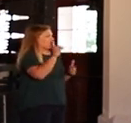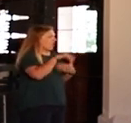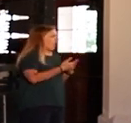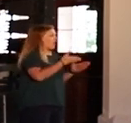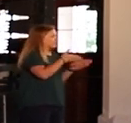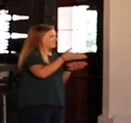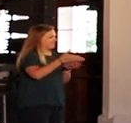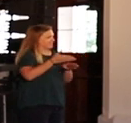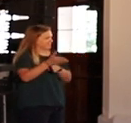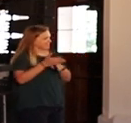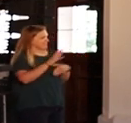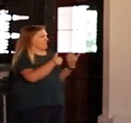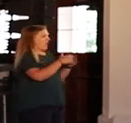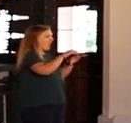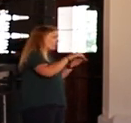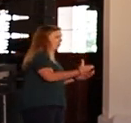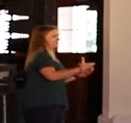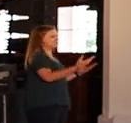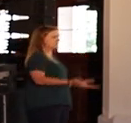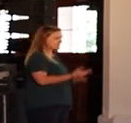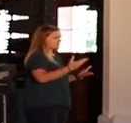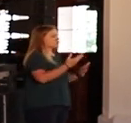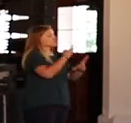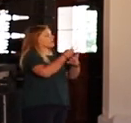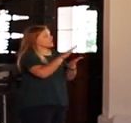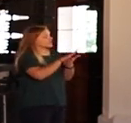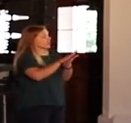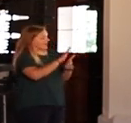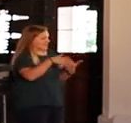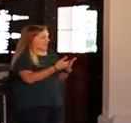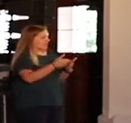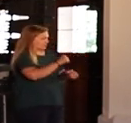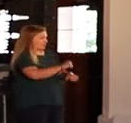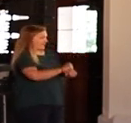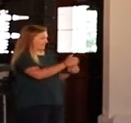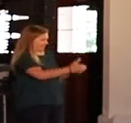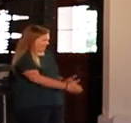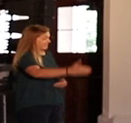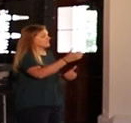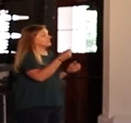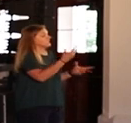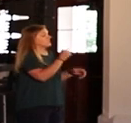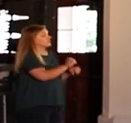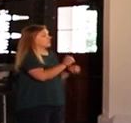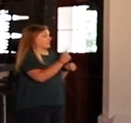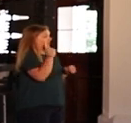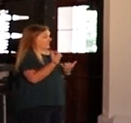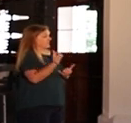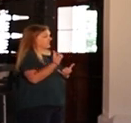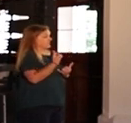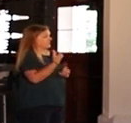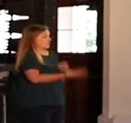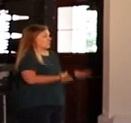vocations, in all courses of study, in graduate school, and in all careers. Many of the jobs of the 21st century